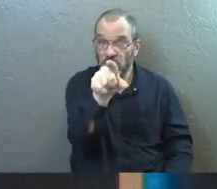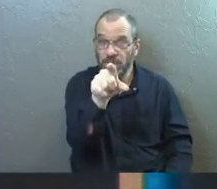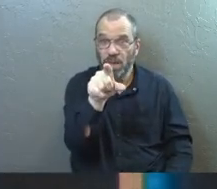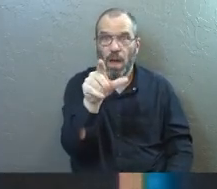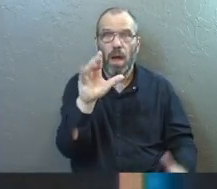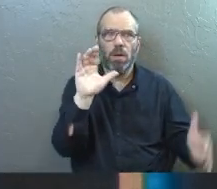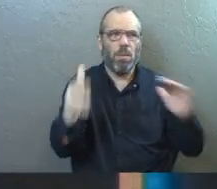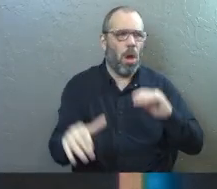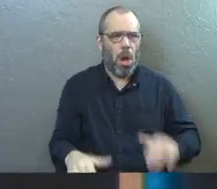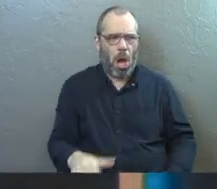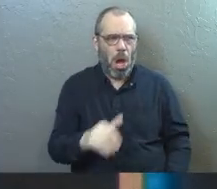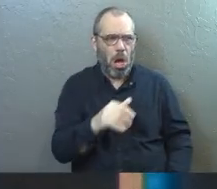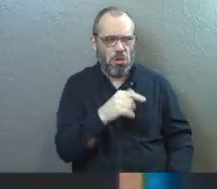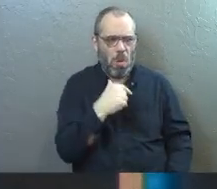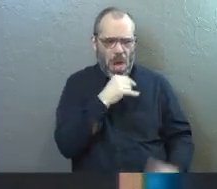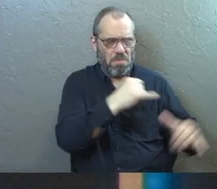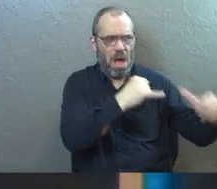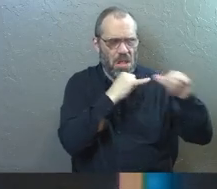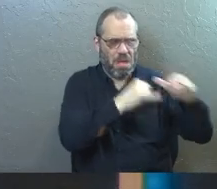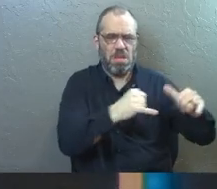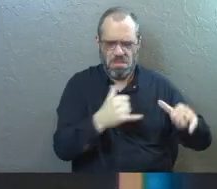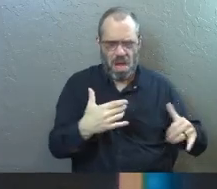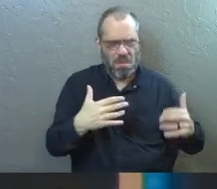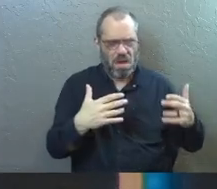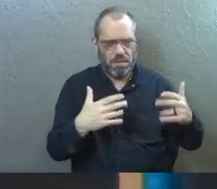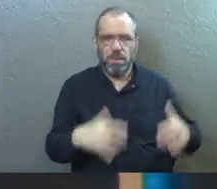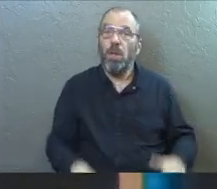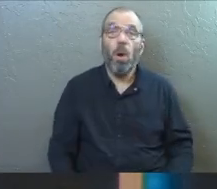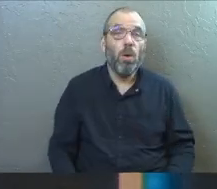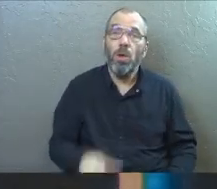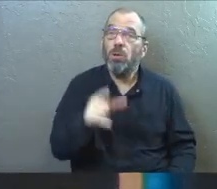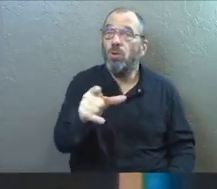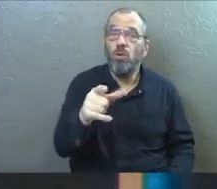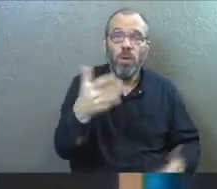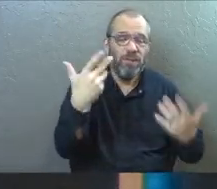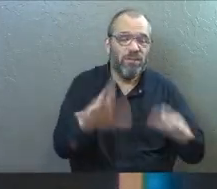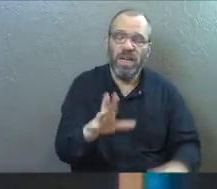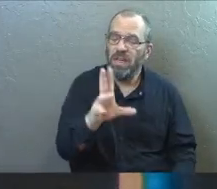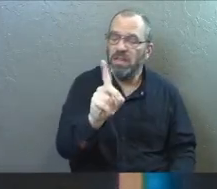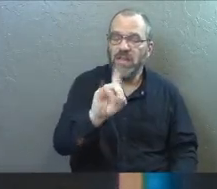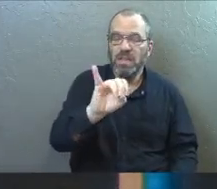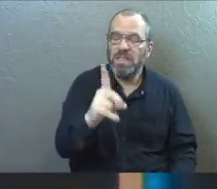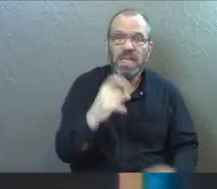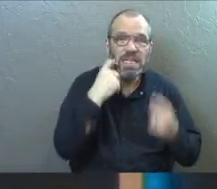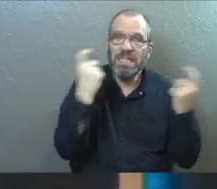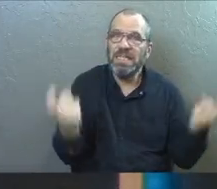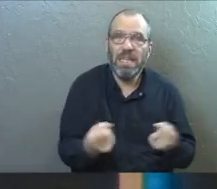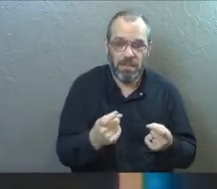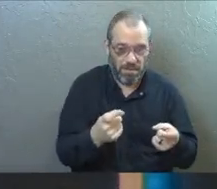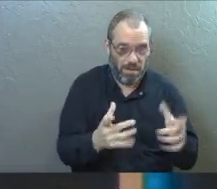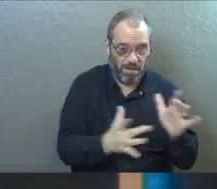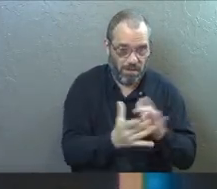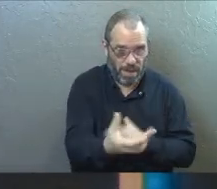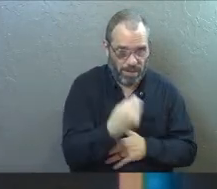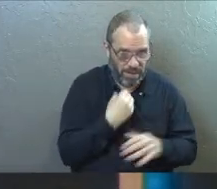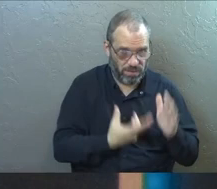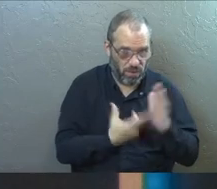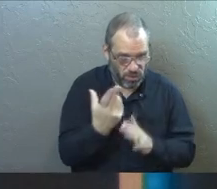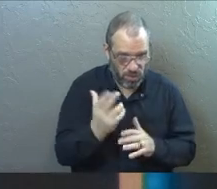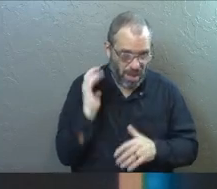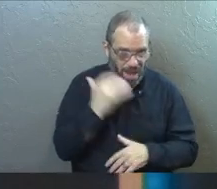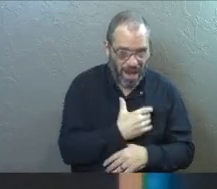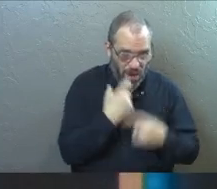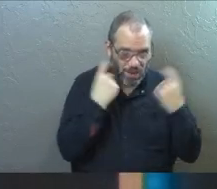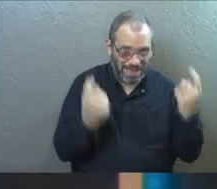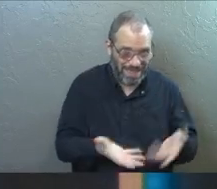Comparison trap. Oh, I'm not them, though. God says you're guilty, too. The word of God brings truth to us. We are guilty. Our